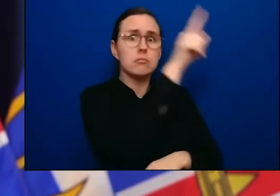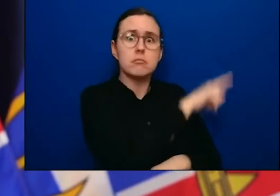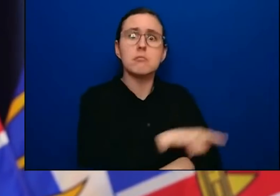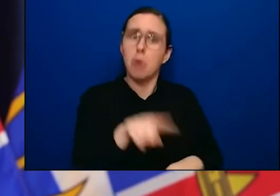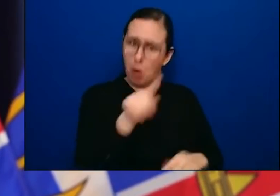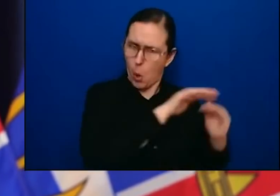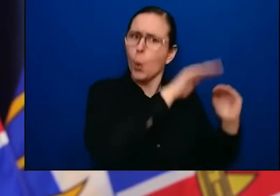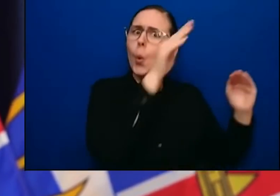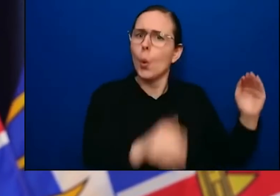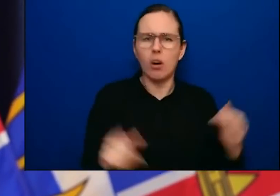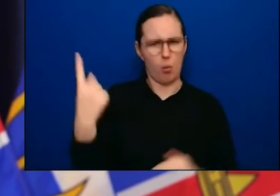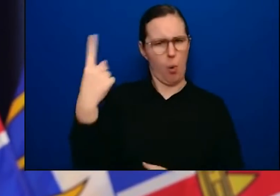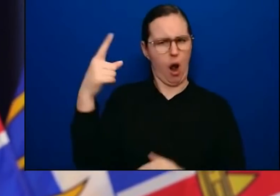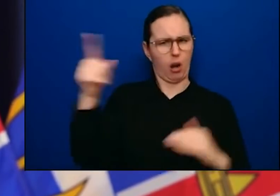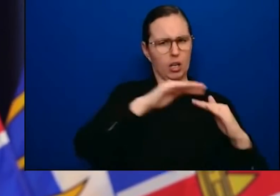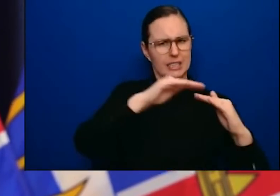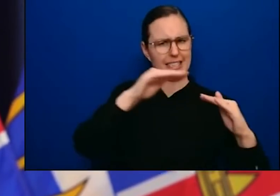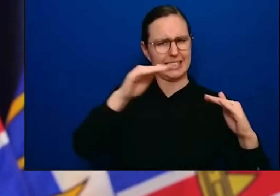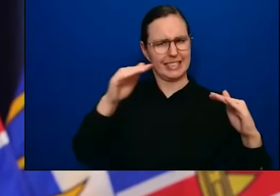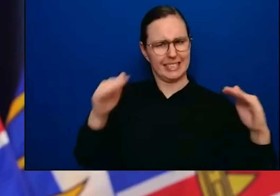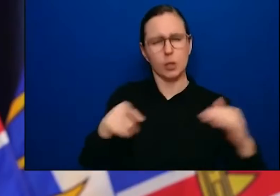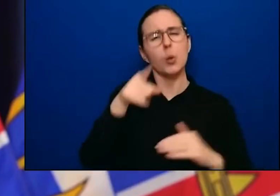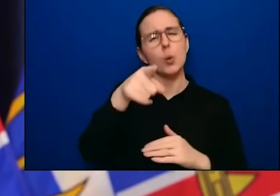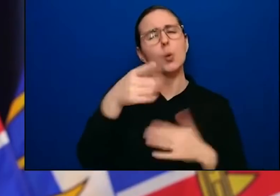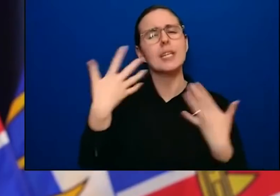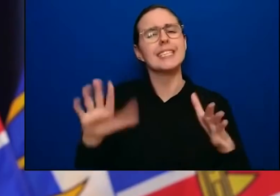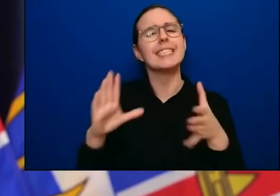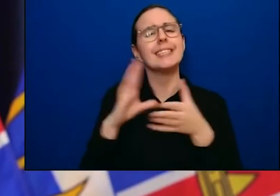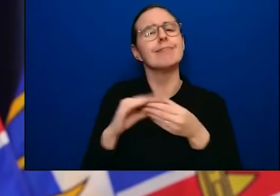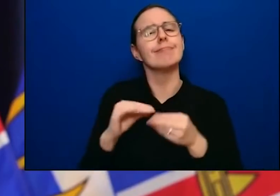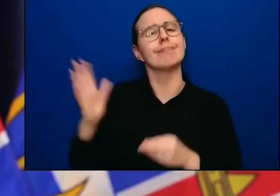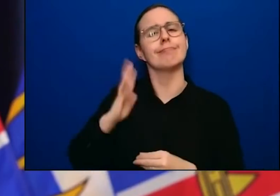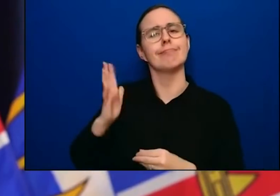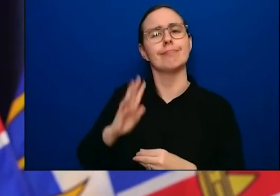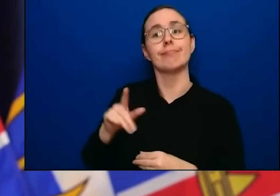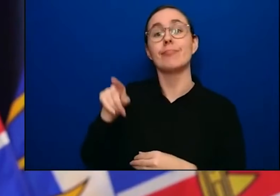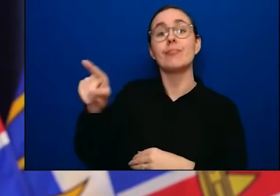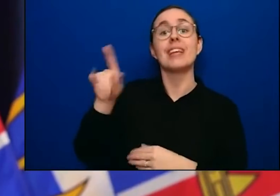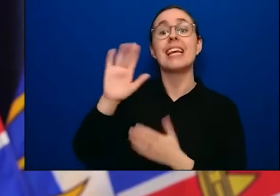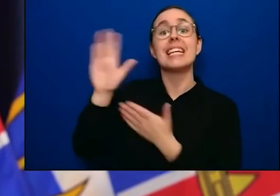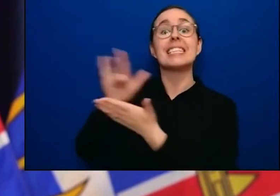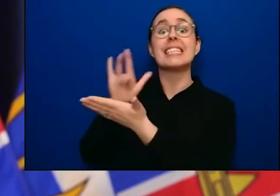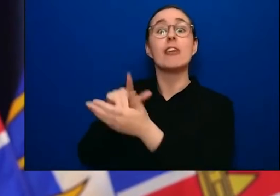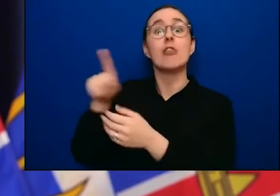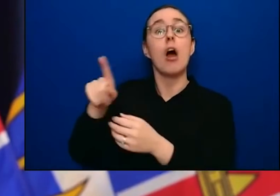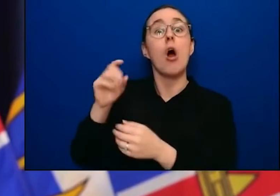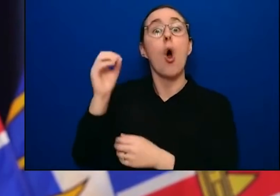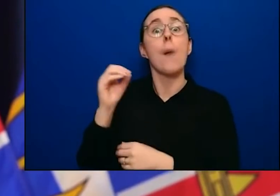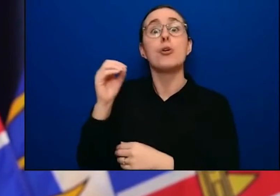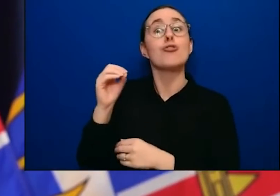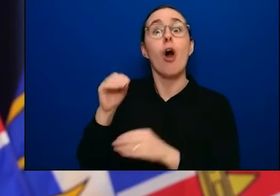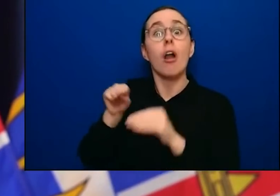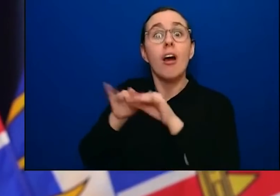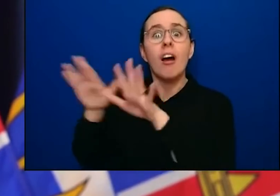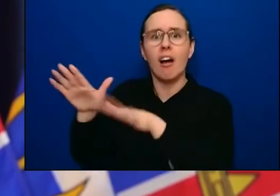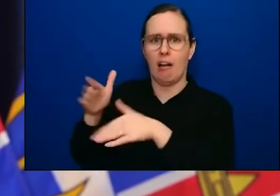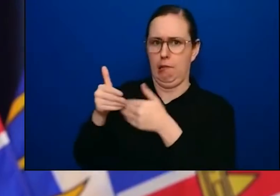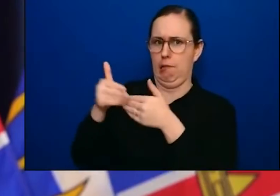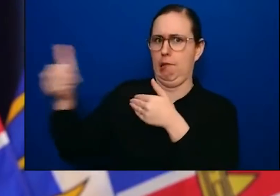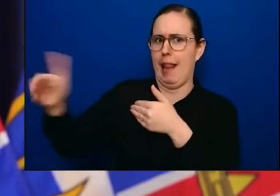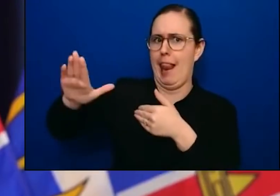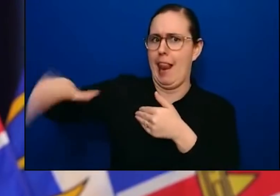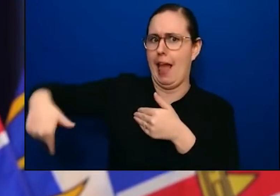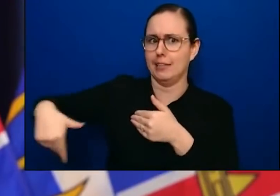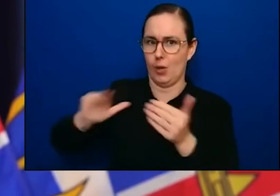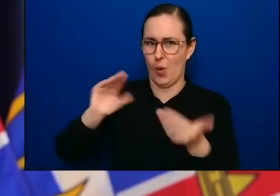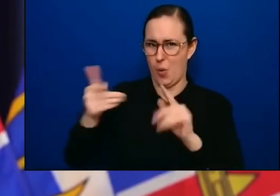here? Yeah, I think there's a couple of different factors. One is they were still dealing with quite a lot of Delta,